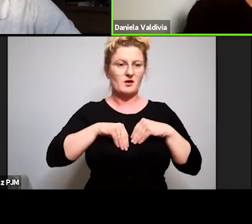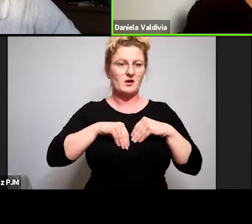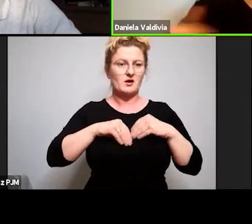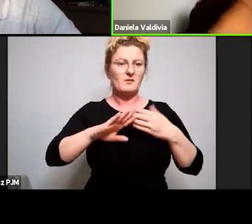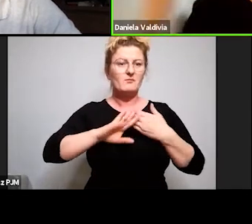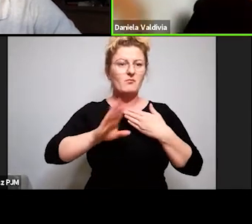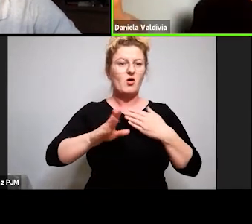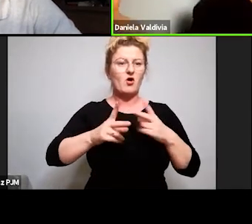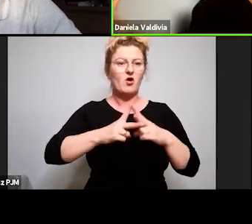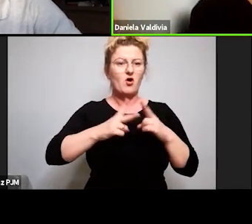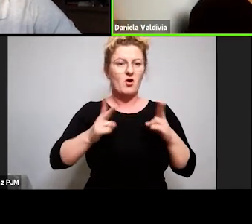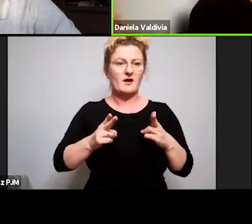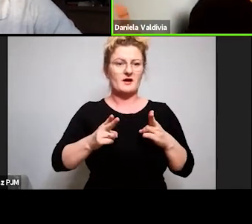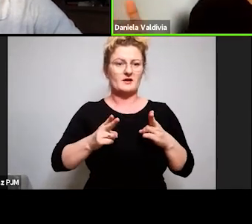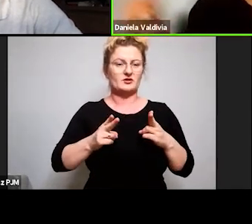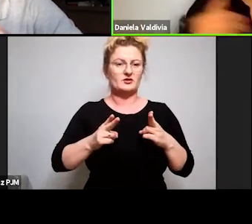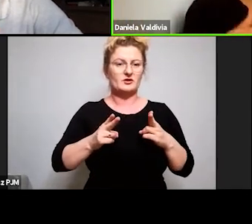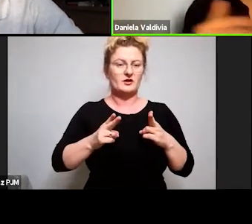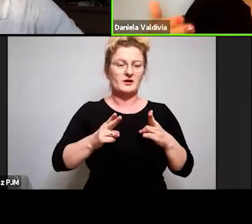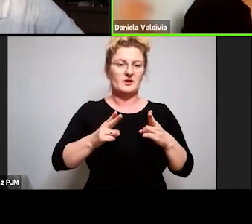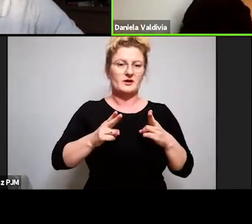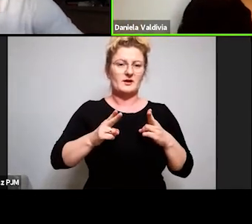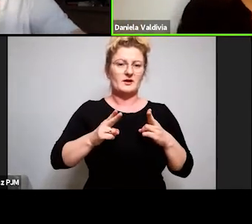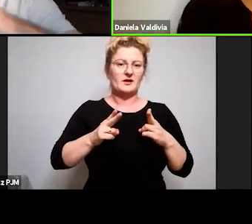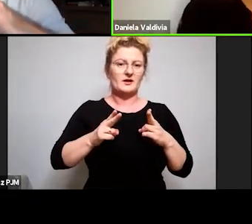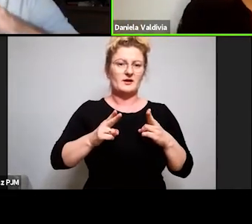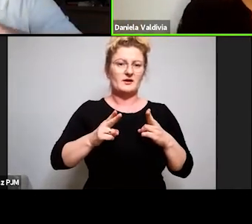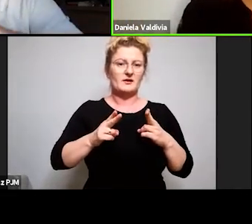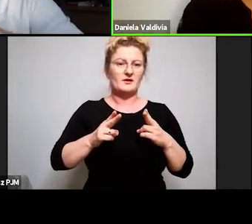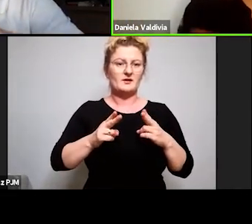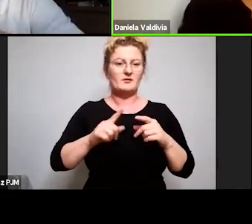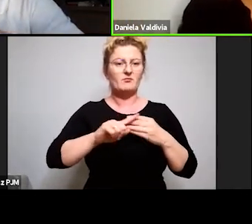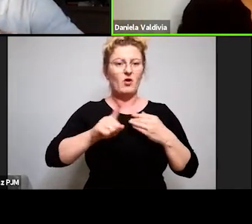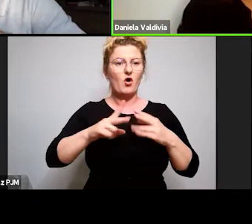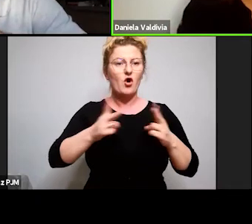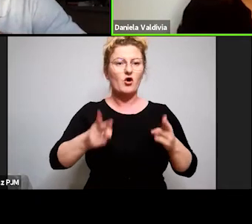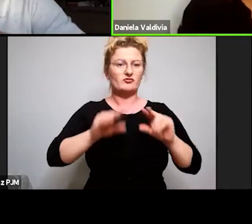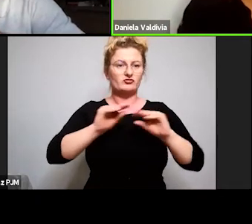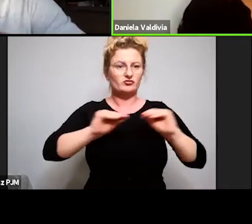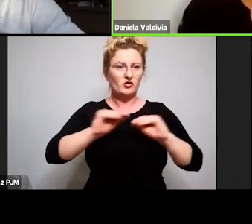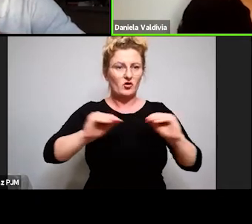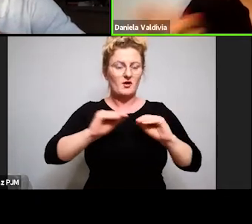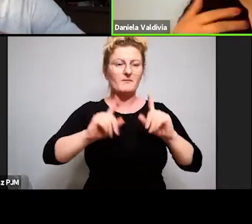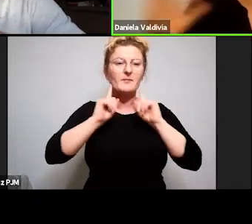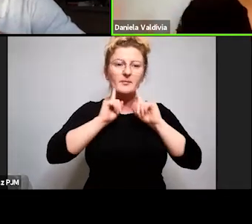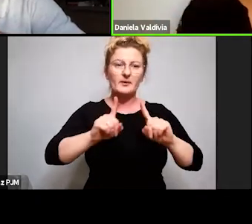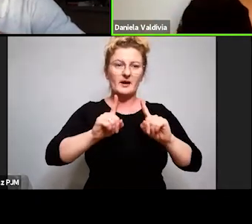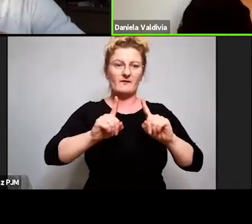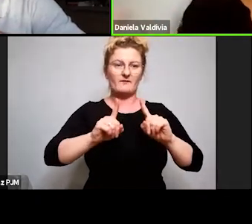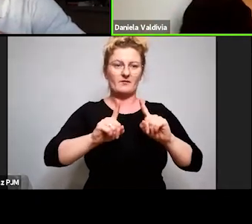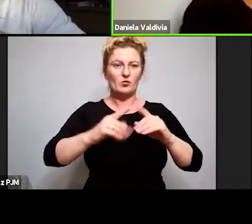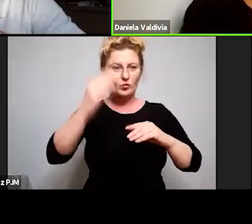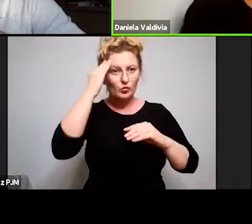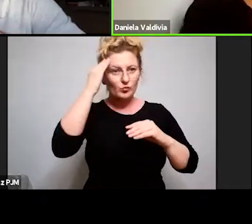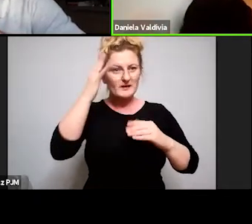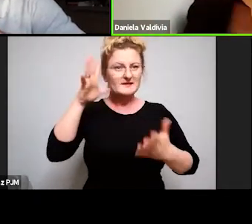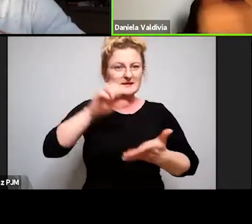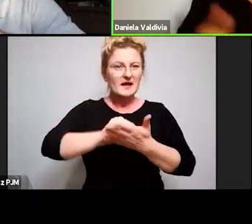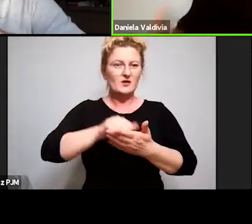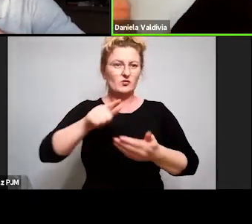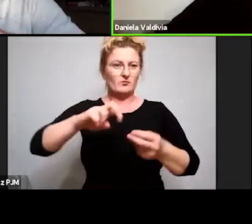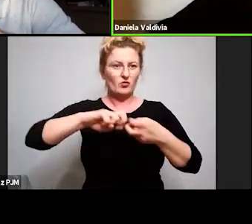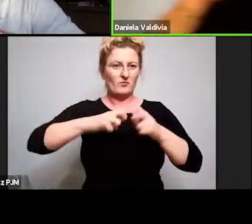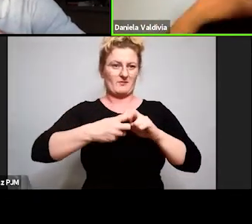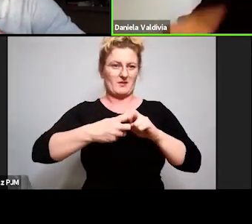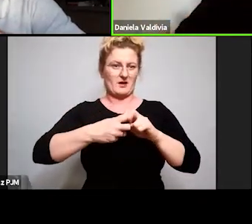department, or they are promoted, or they just change, because the law of police is like that. They have